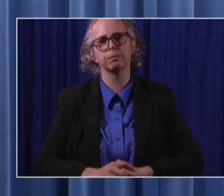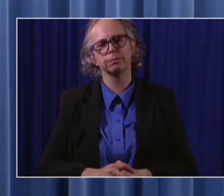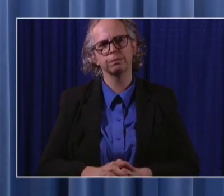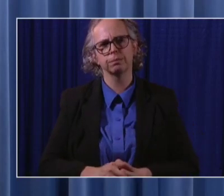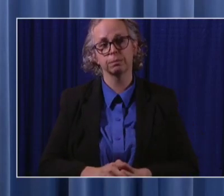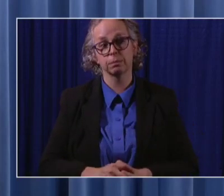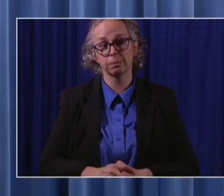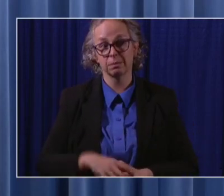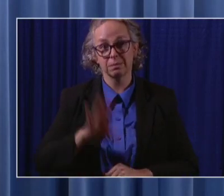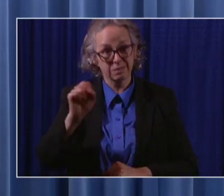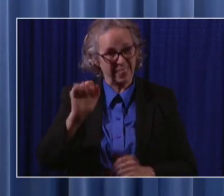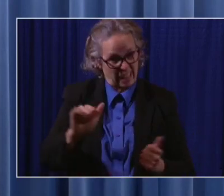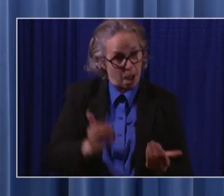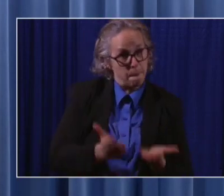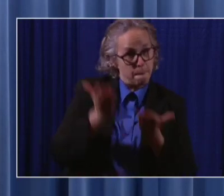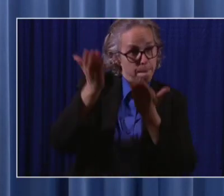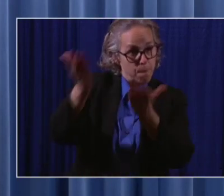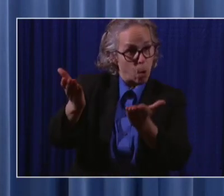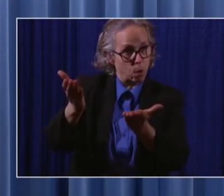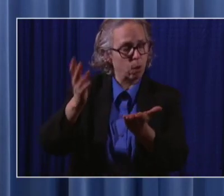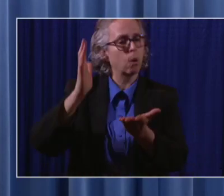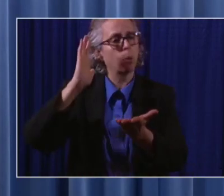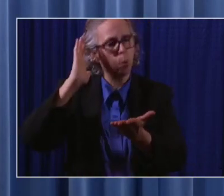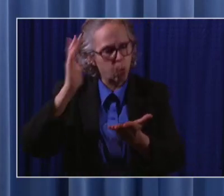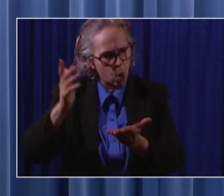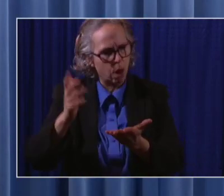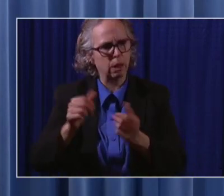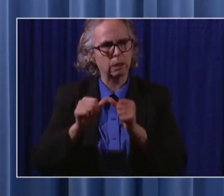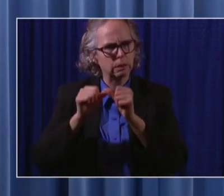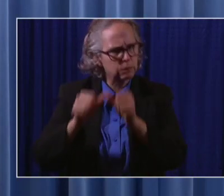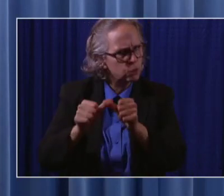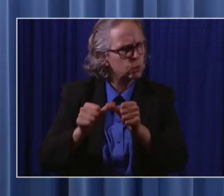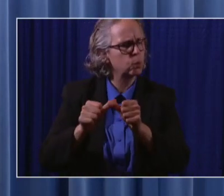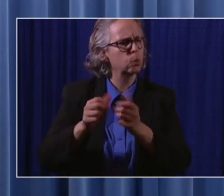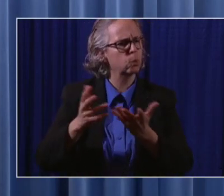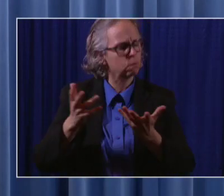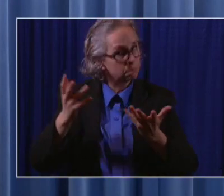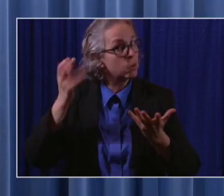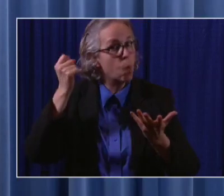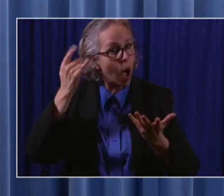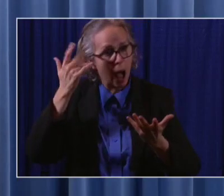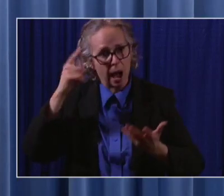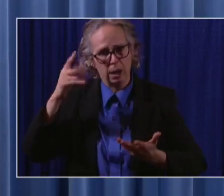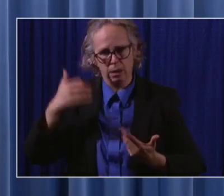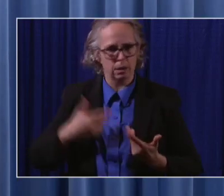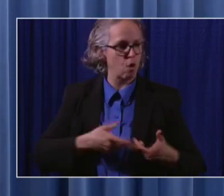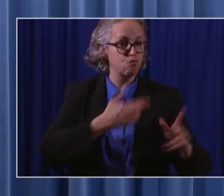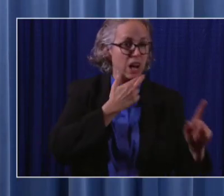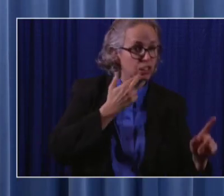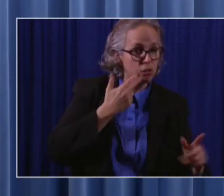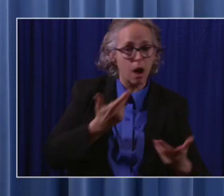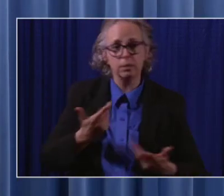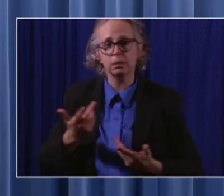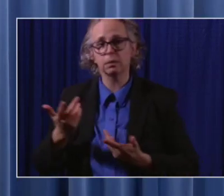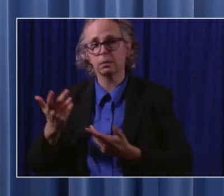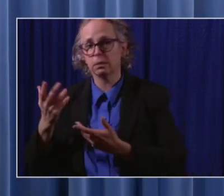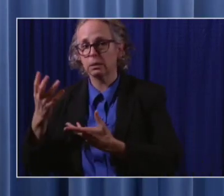the practice that's been in rule of allowing restaurants, if you go to get a carry-out meal,